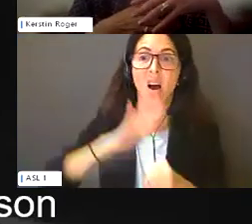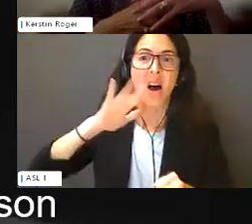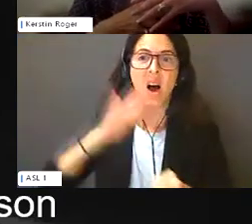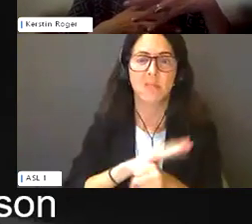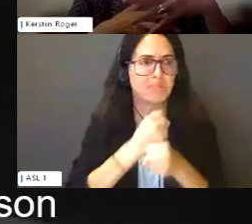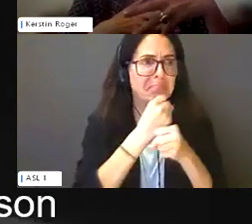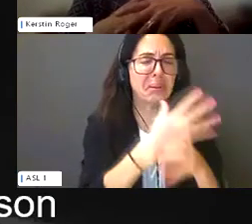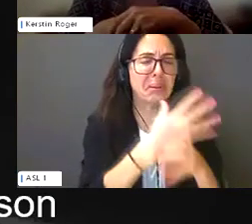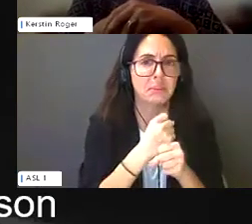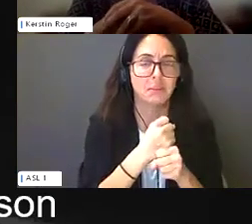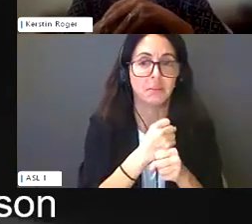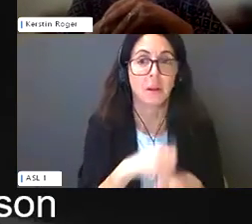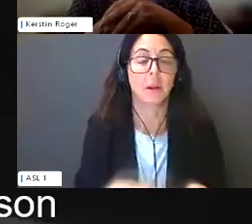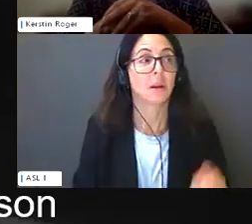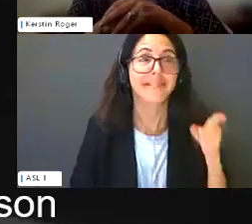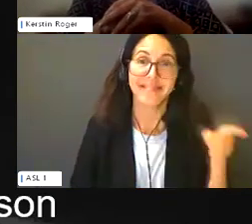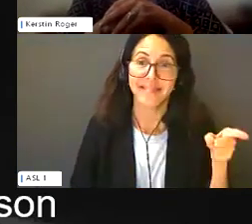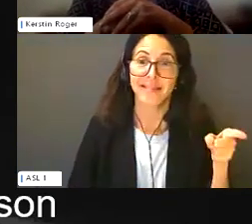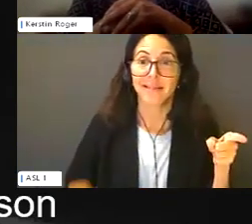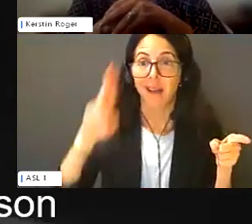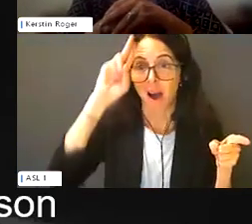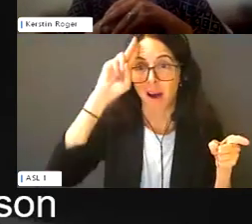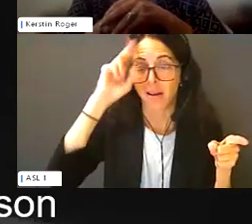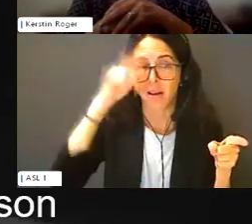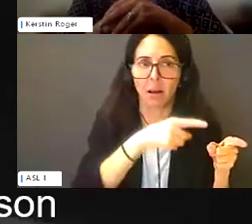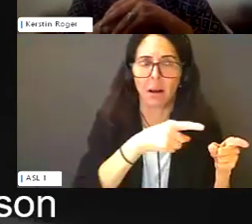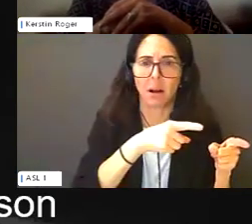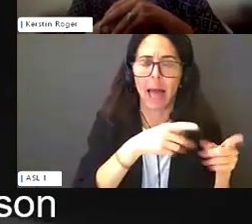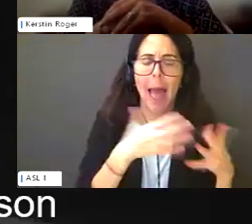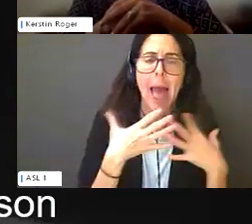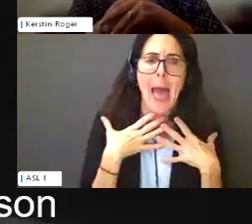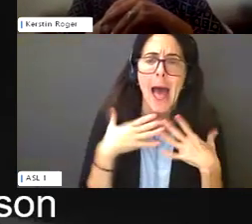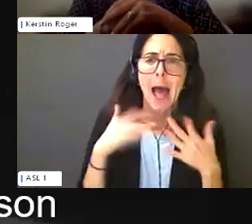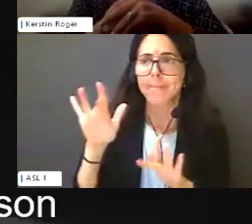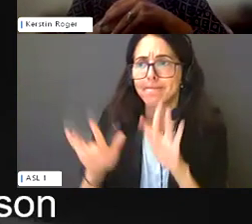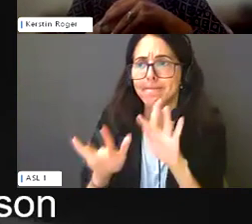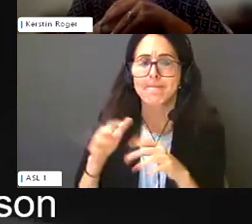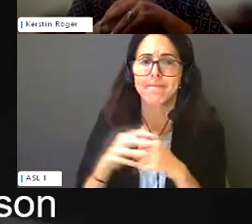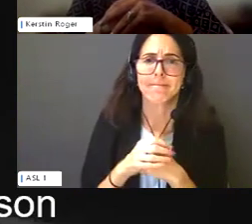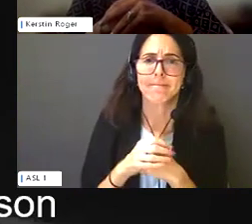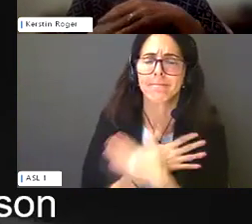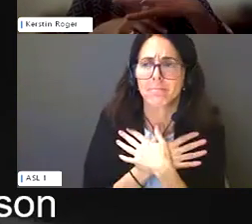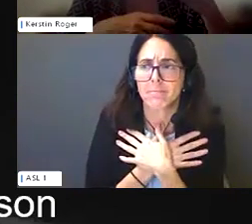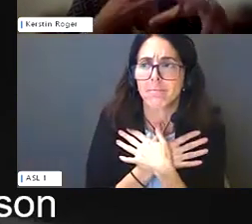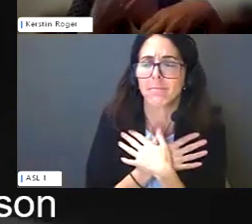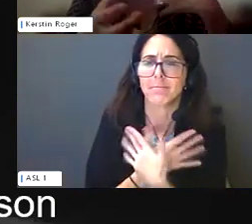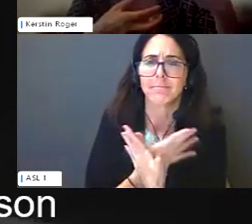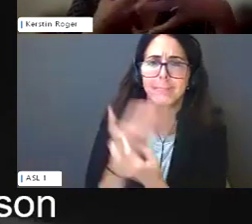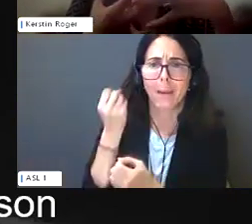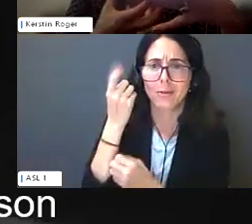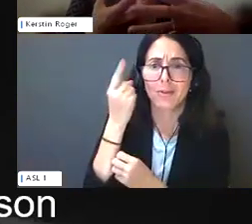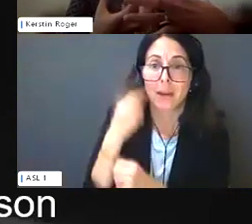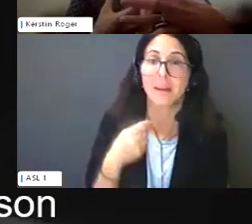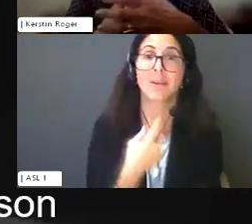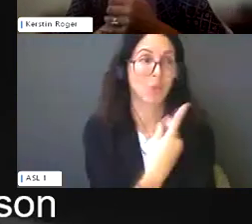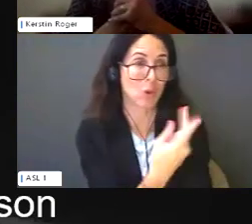uncle. And the uncle really kind of felt very compassionate and understanding. And even when we were